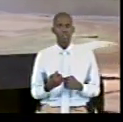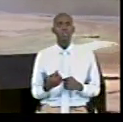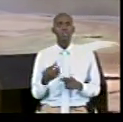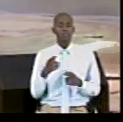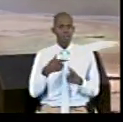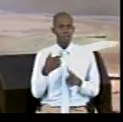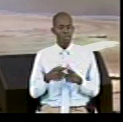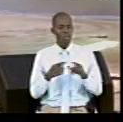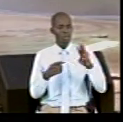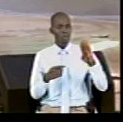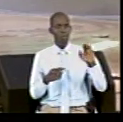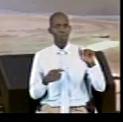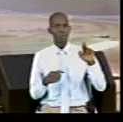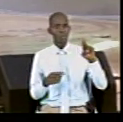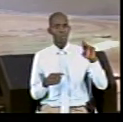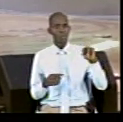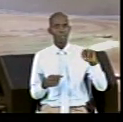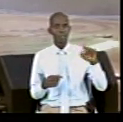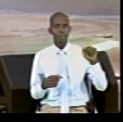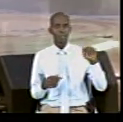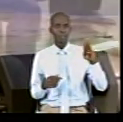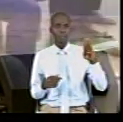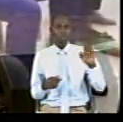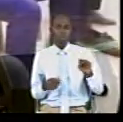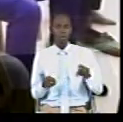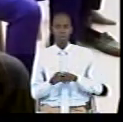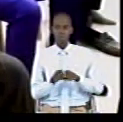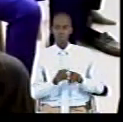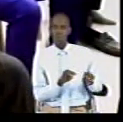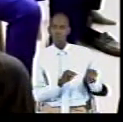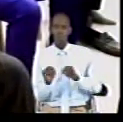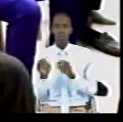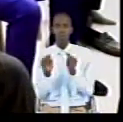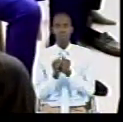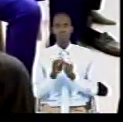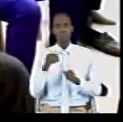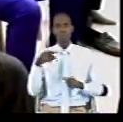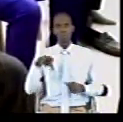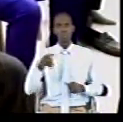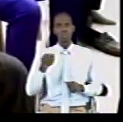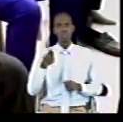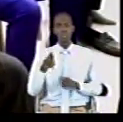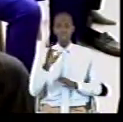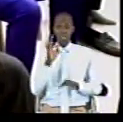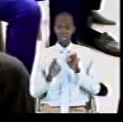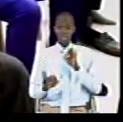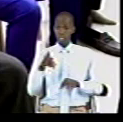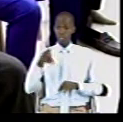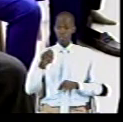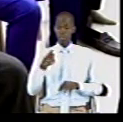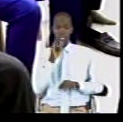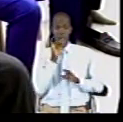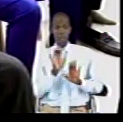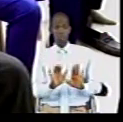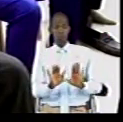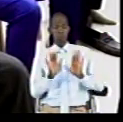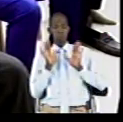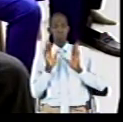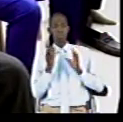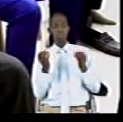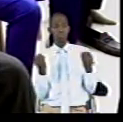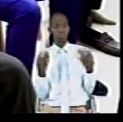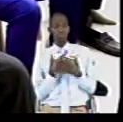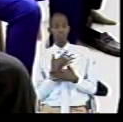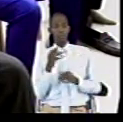they also dissembled with him. And they said, if Peter is afraid of those people coming from Jerusalem, who